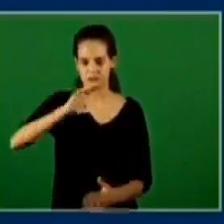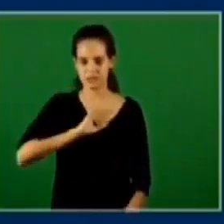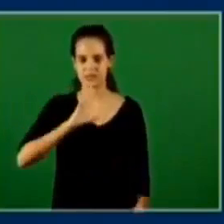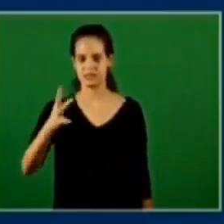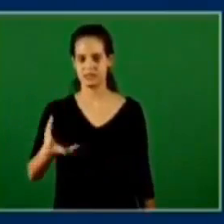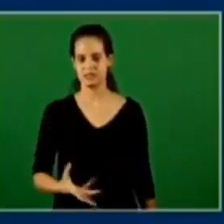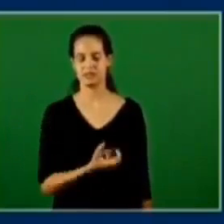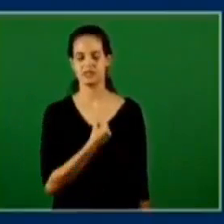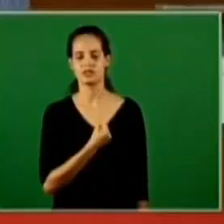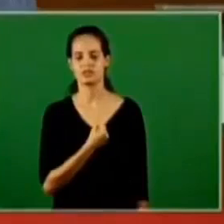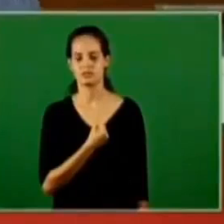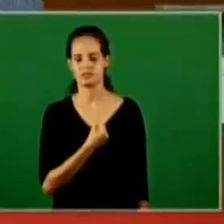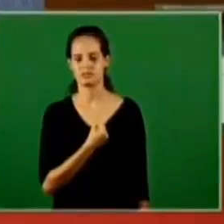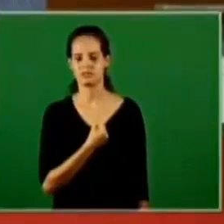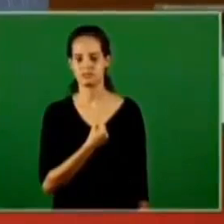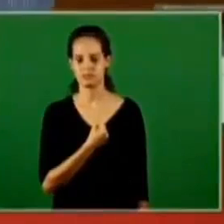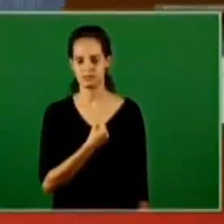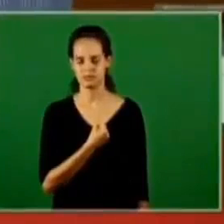saved.